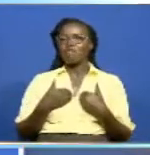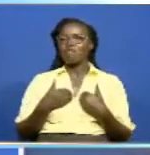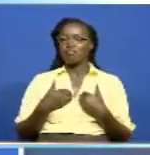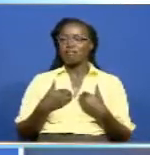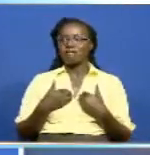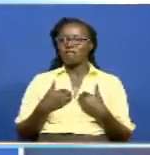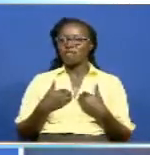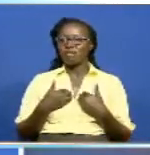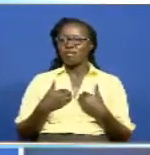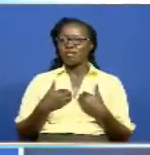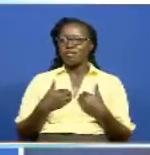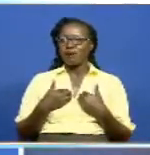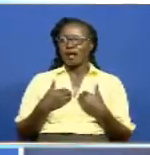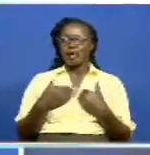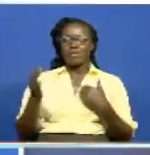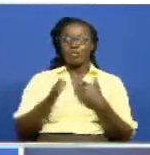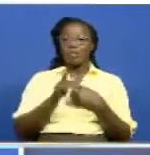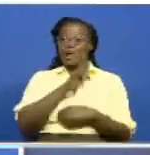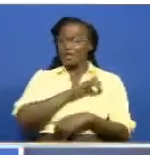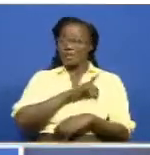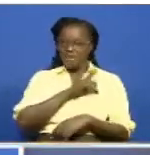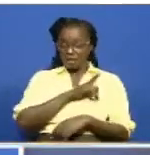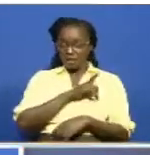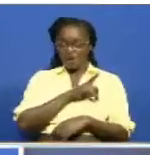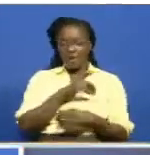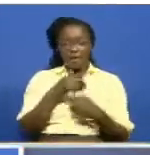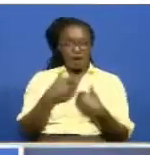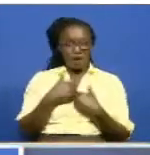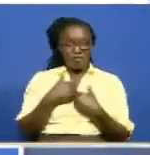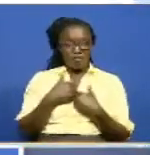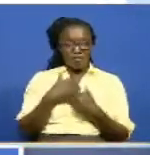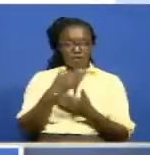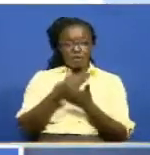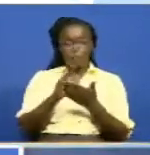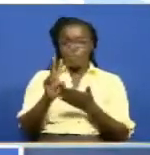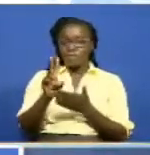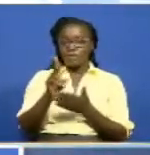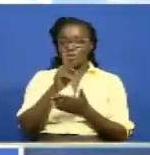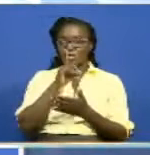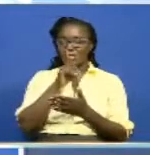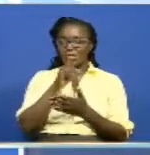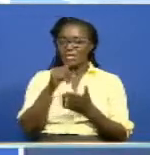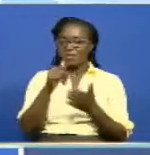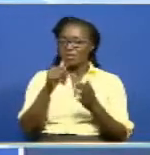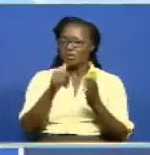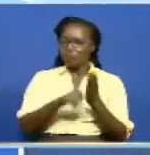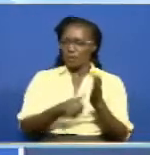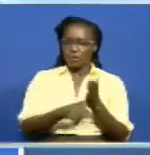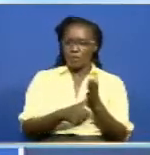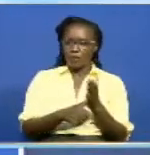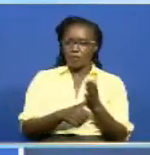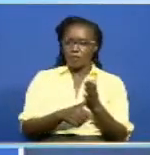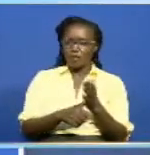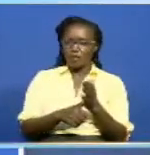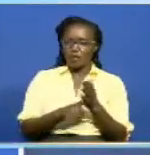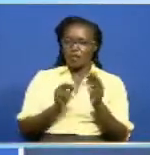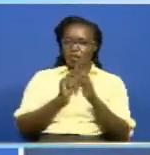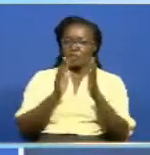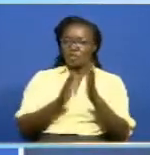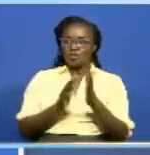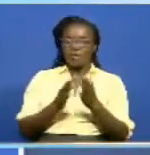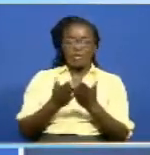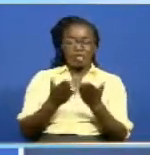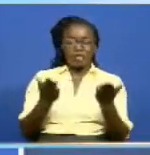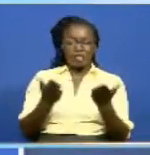will bring them a bad luck. In part two of the special series, The Silent Pandemic, Serfine Achieng Ouma unpacks how this form of